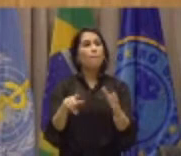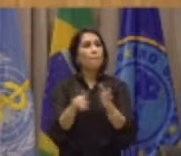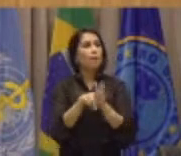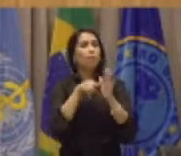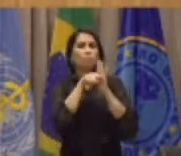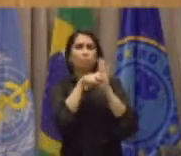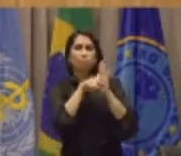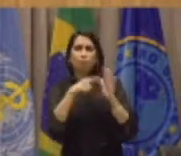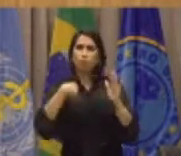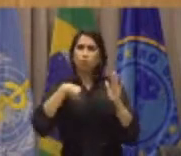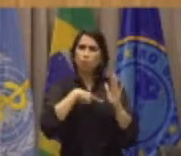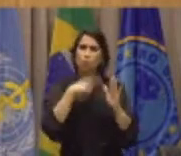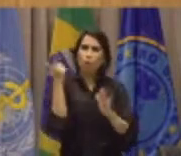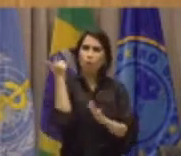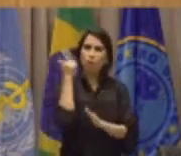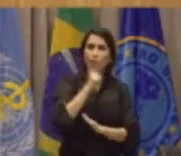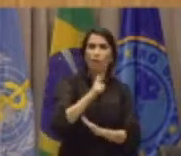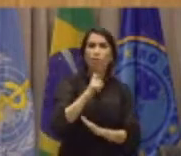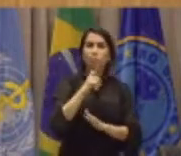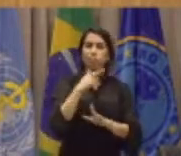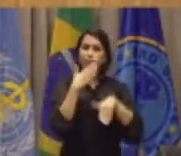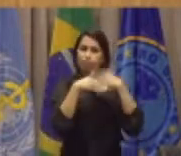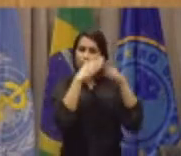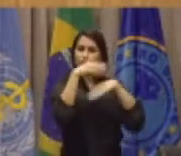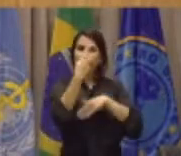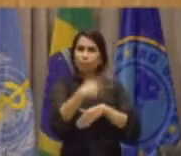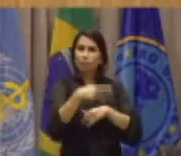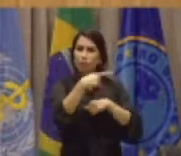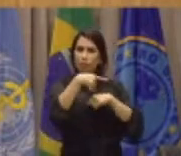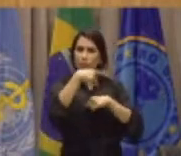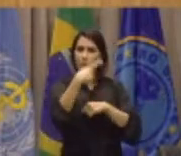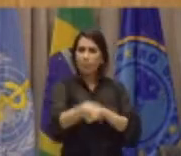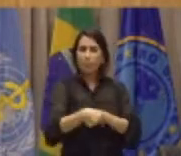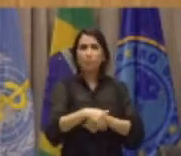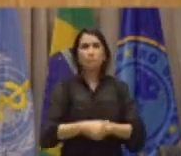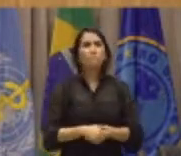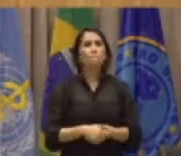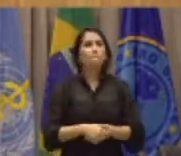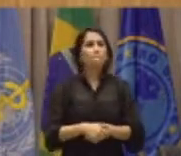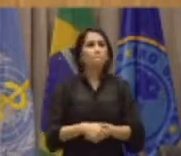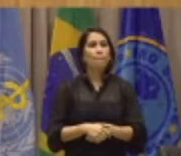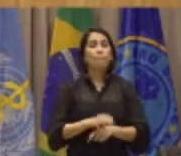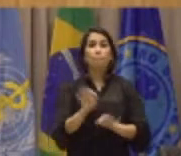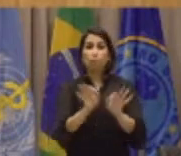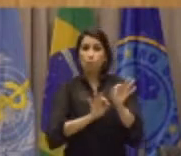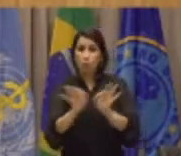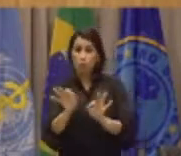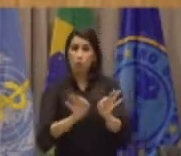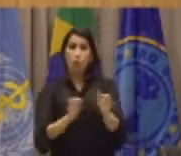this research team to translate this the country's heterogeneity